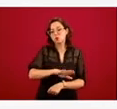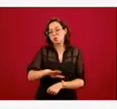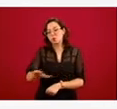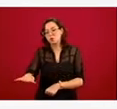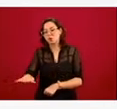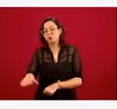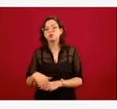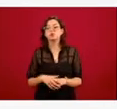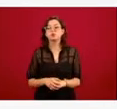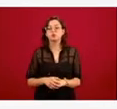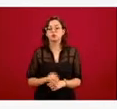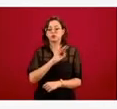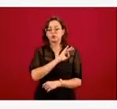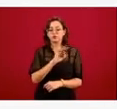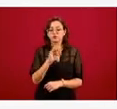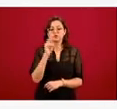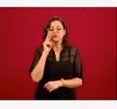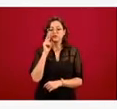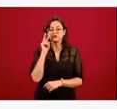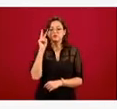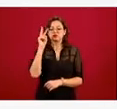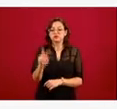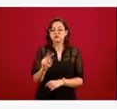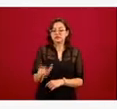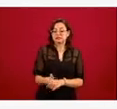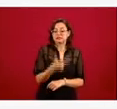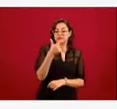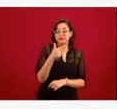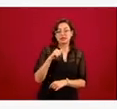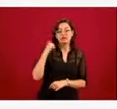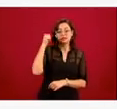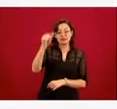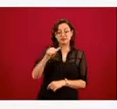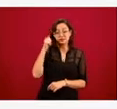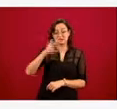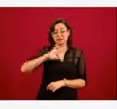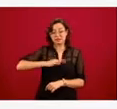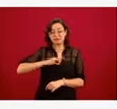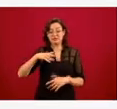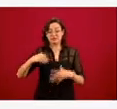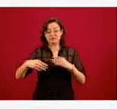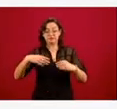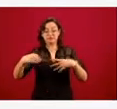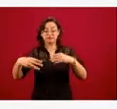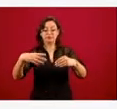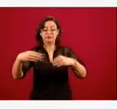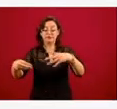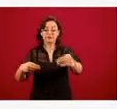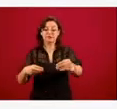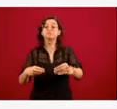fatalities that have occurred per day. We have the data from